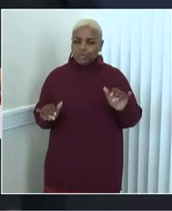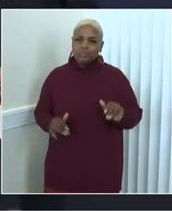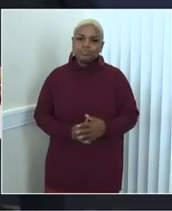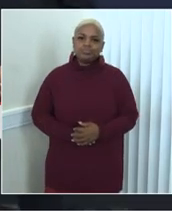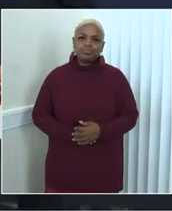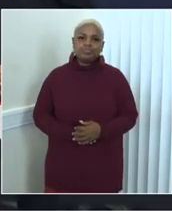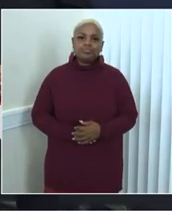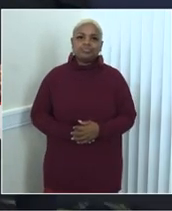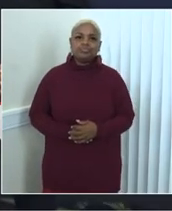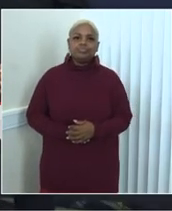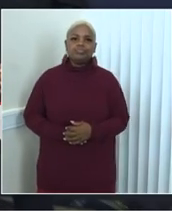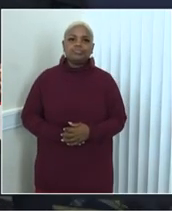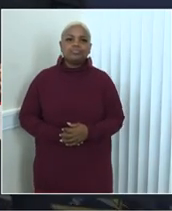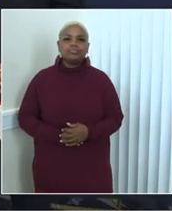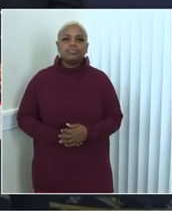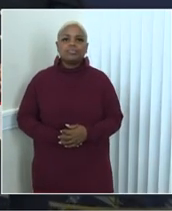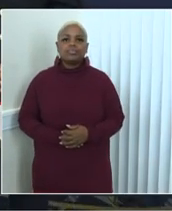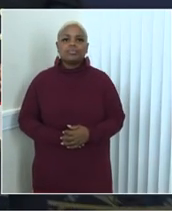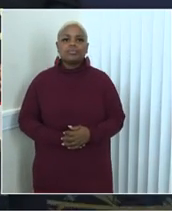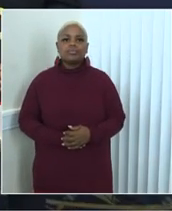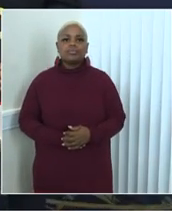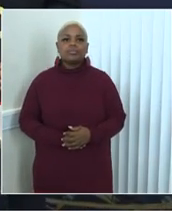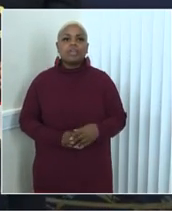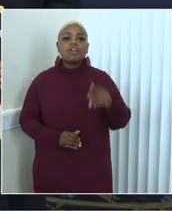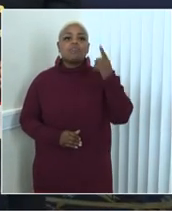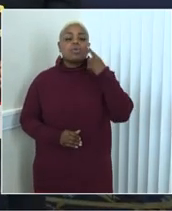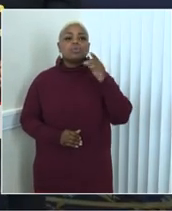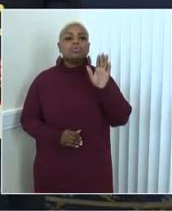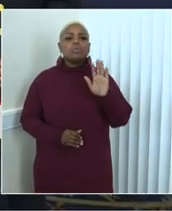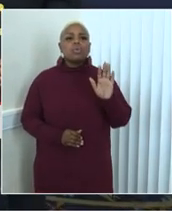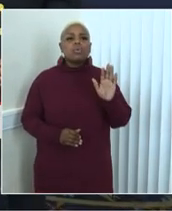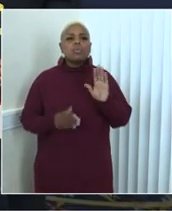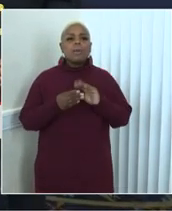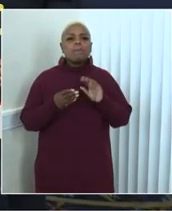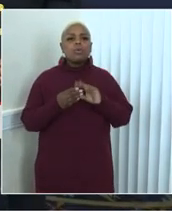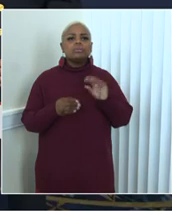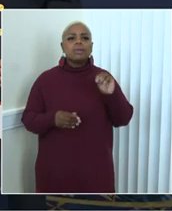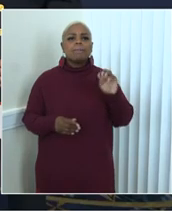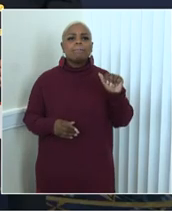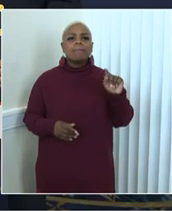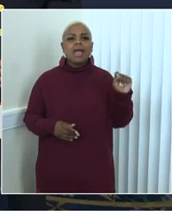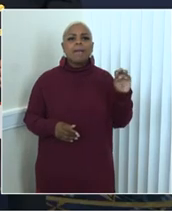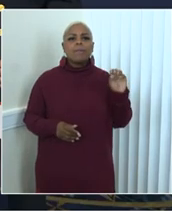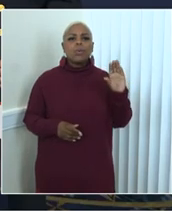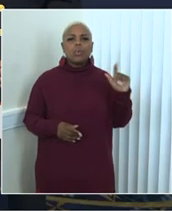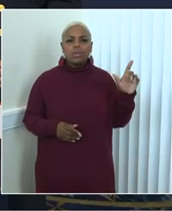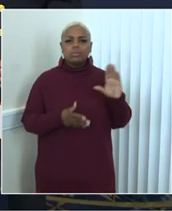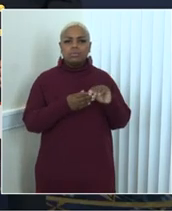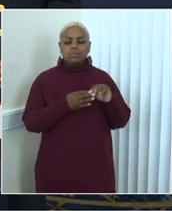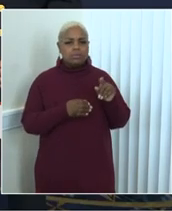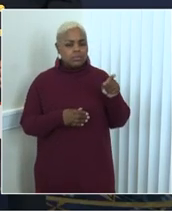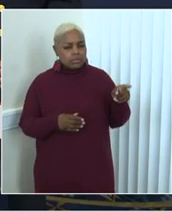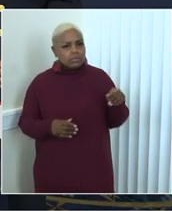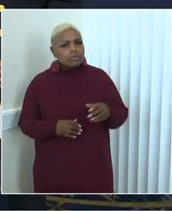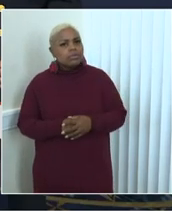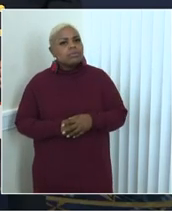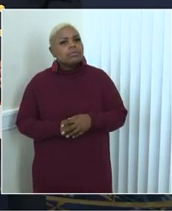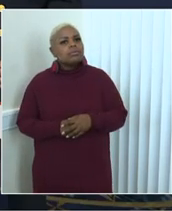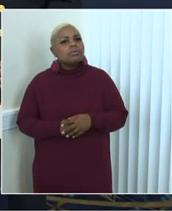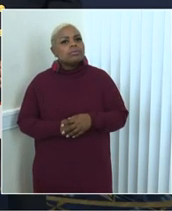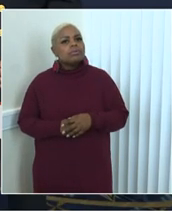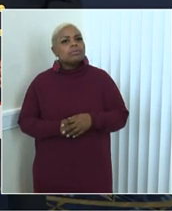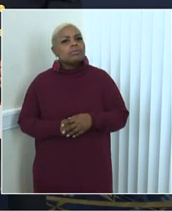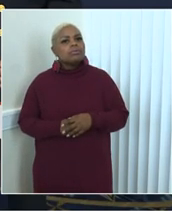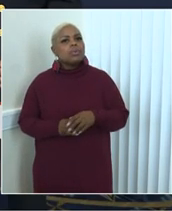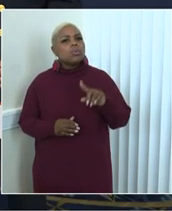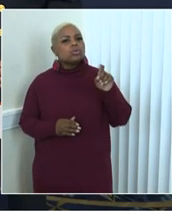Yes, sir. So in your opening remarks, you mentioned authorized attendees to Yep. the Capital One Arena. Who are the authorized attendees? How do they